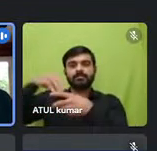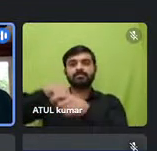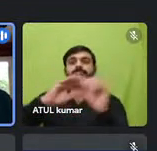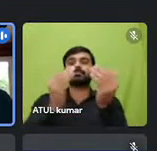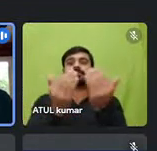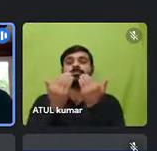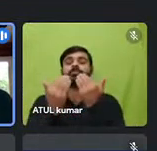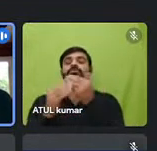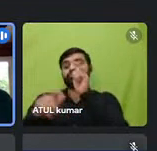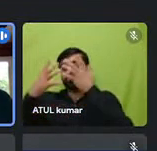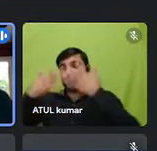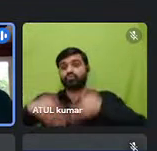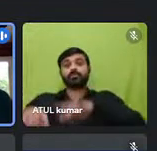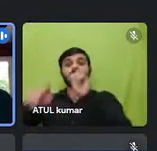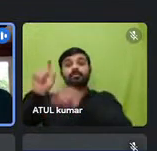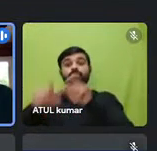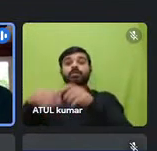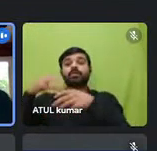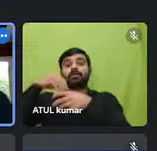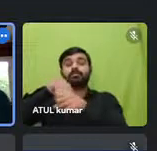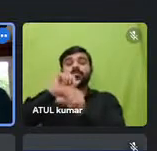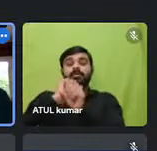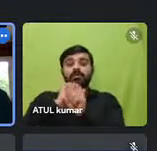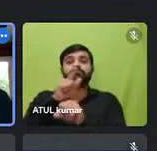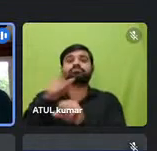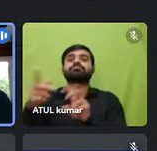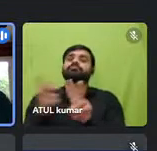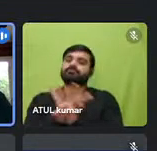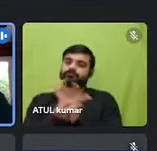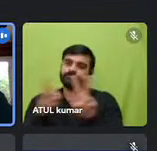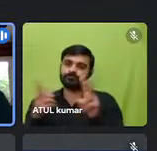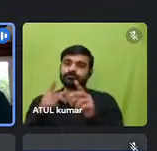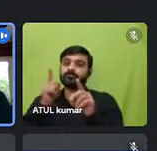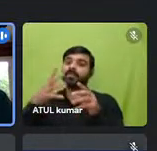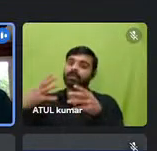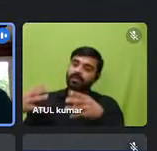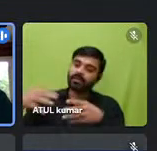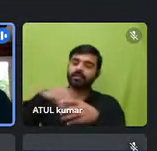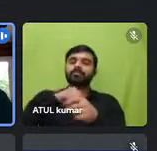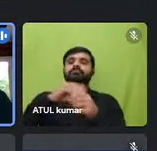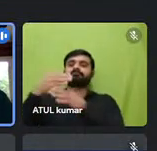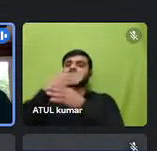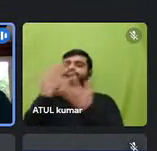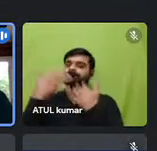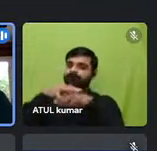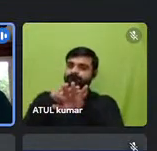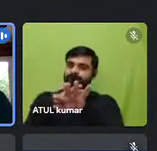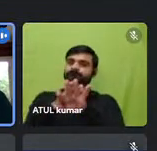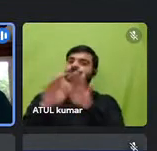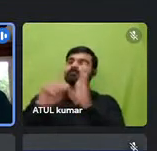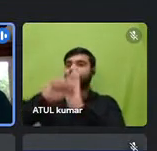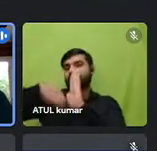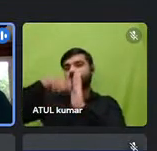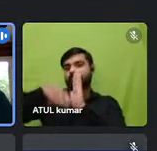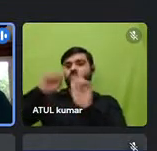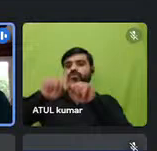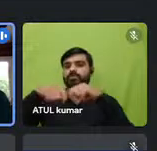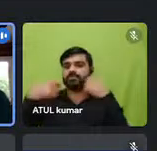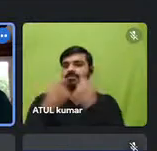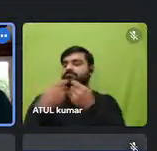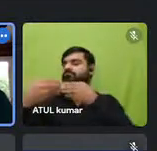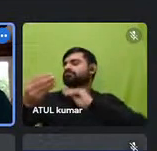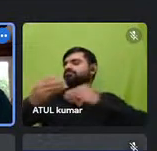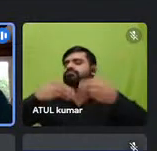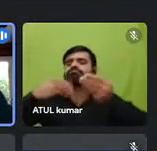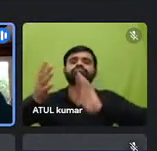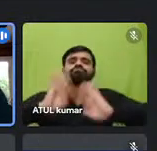for human work on tagging corpora. There has to be inclusion within project teams of fluent